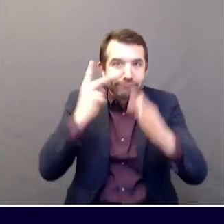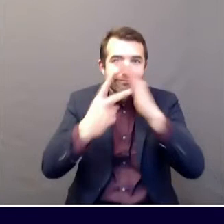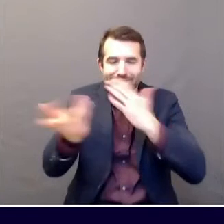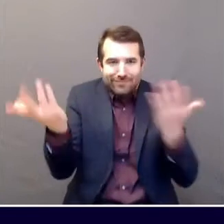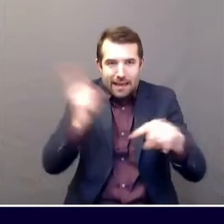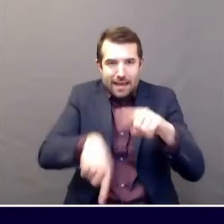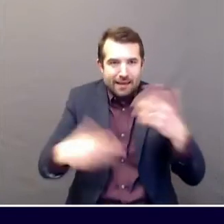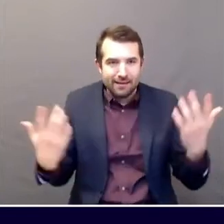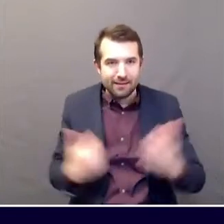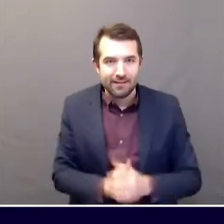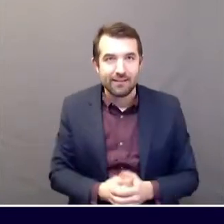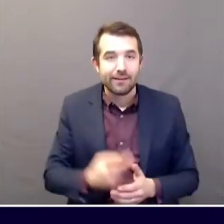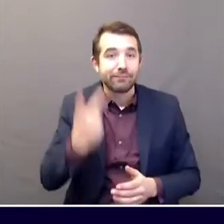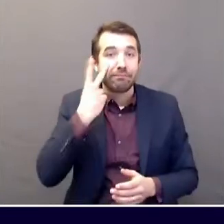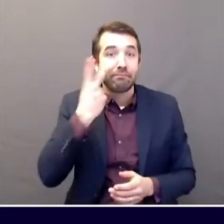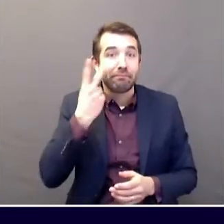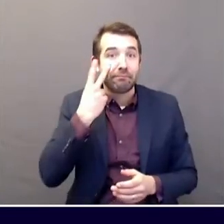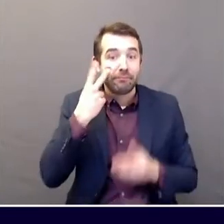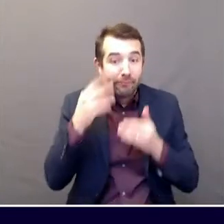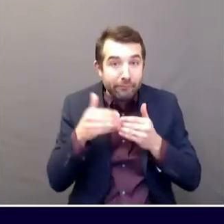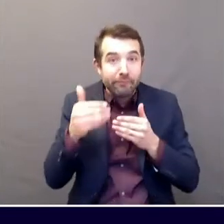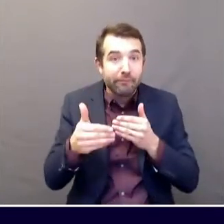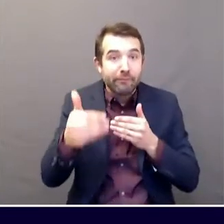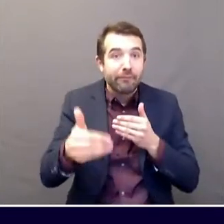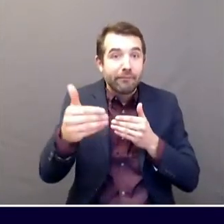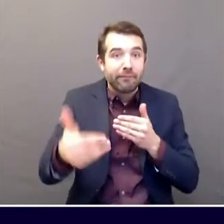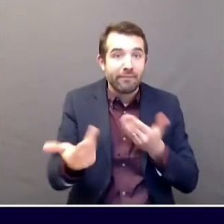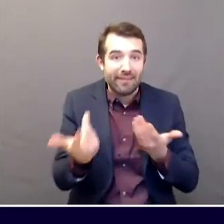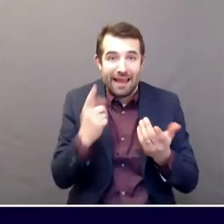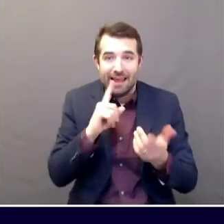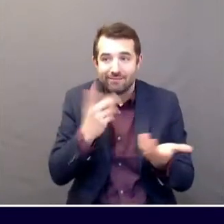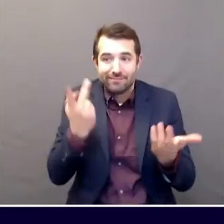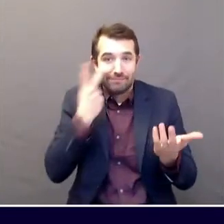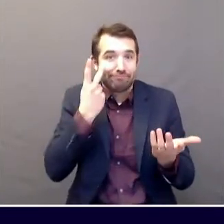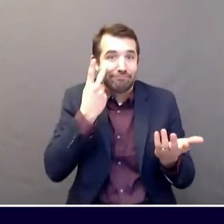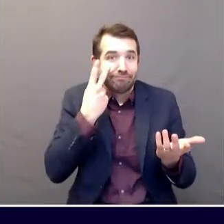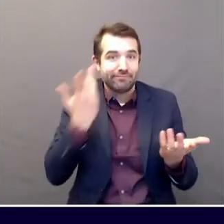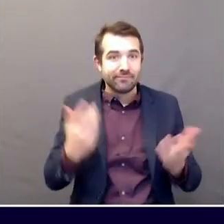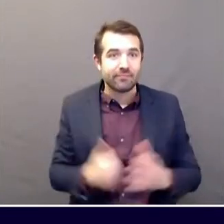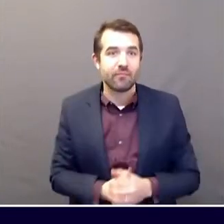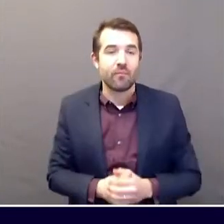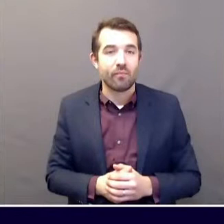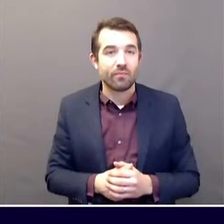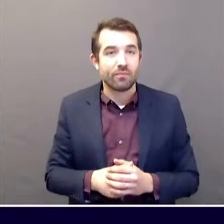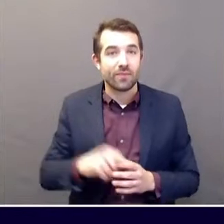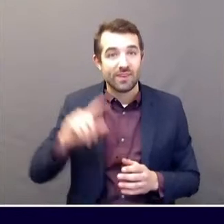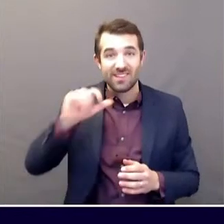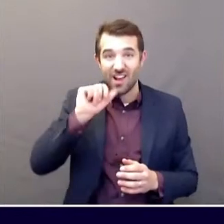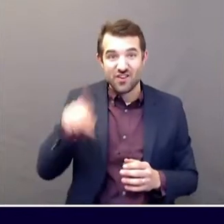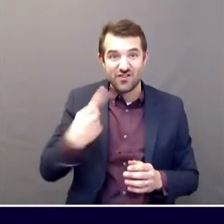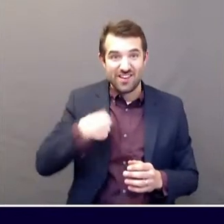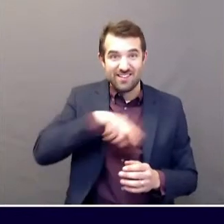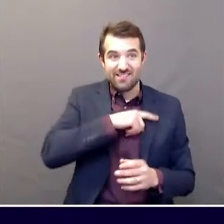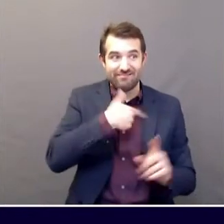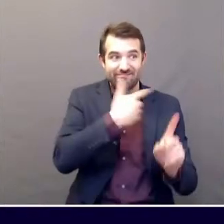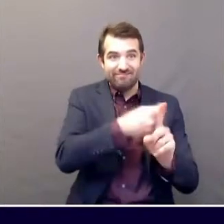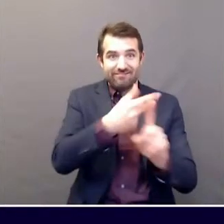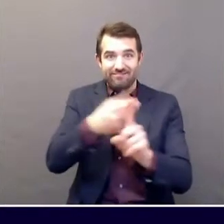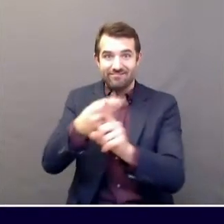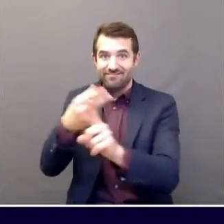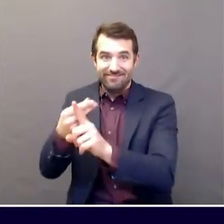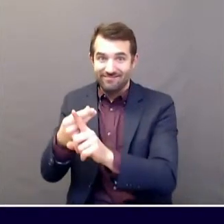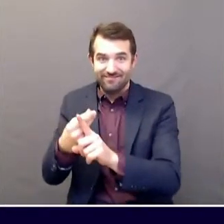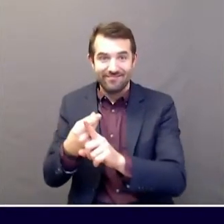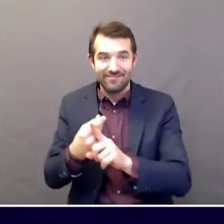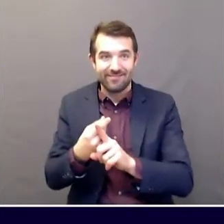see. That's the best I can tell you right now. It's not only how well we're doing getting people vaccinated, but on average, we see another